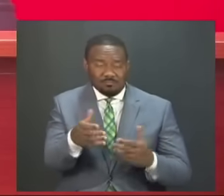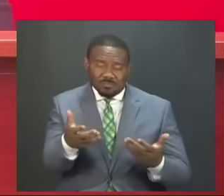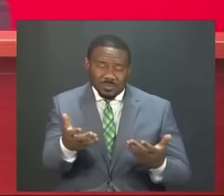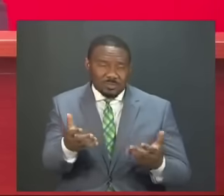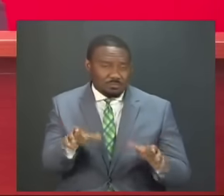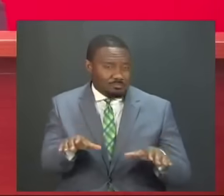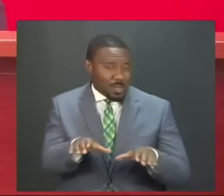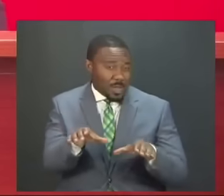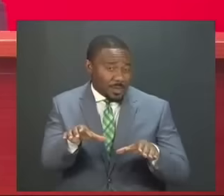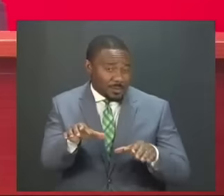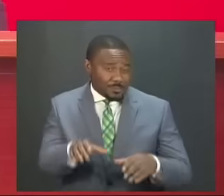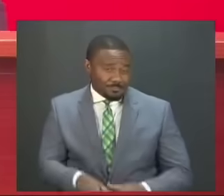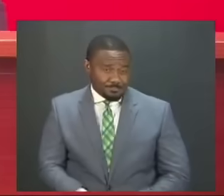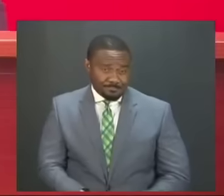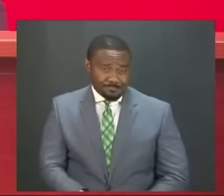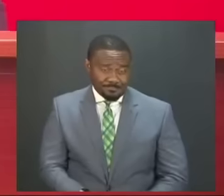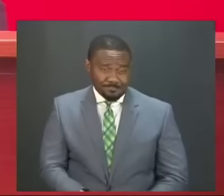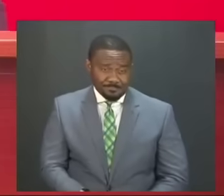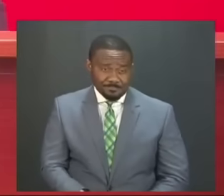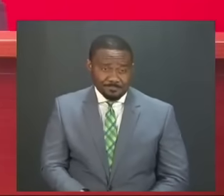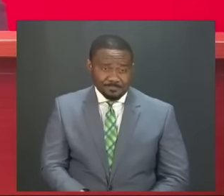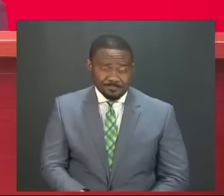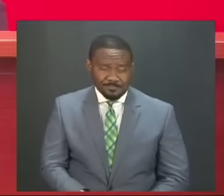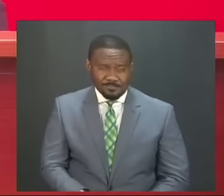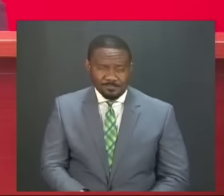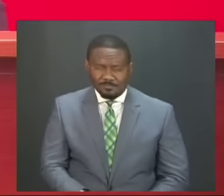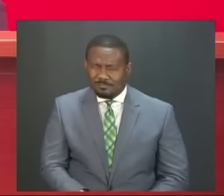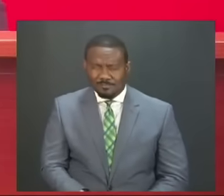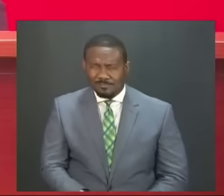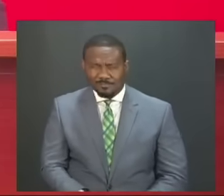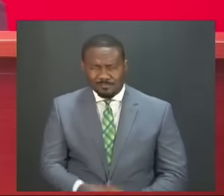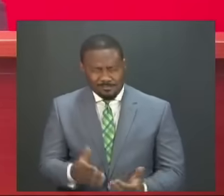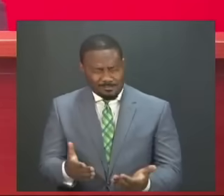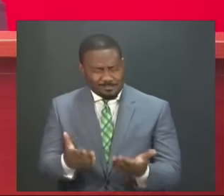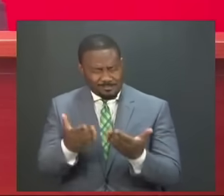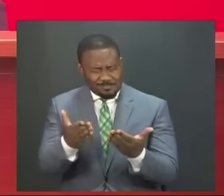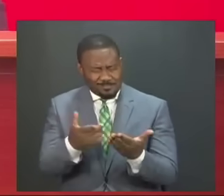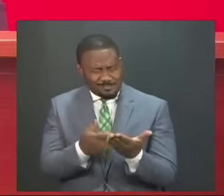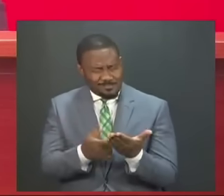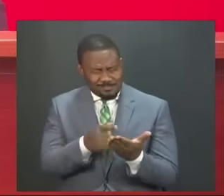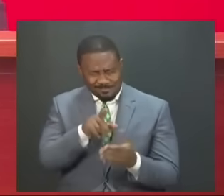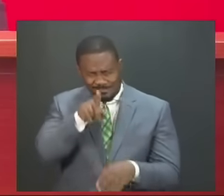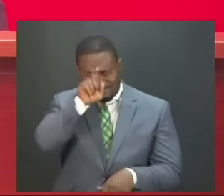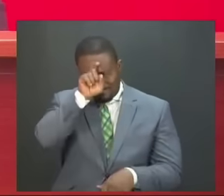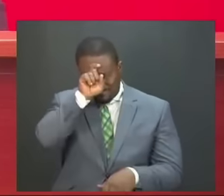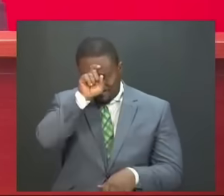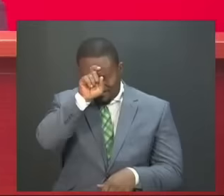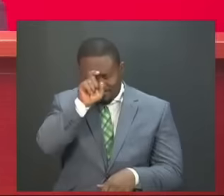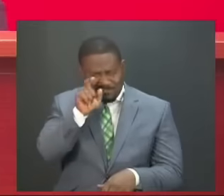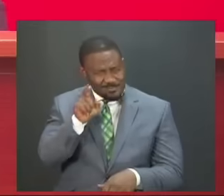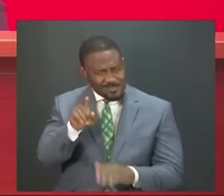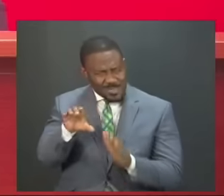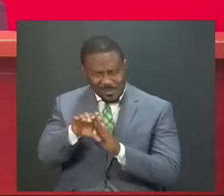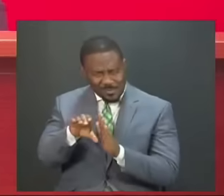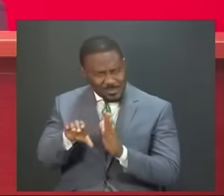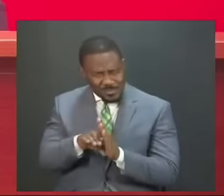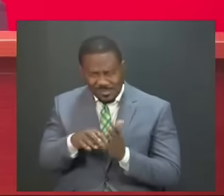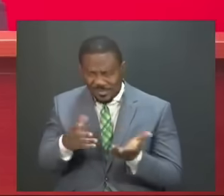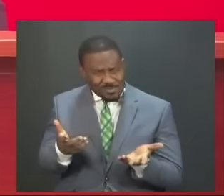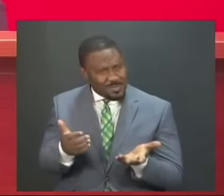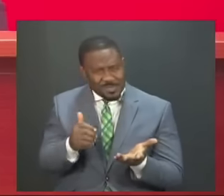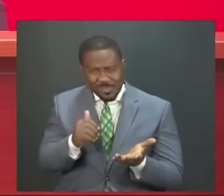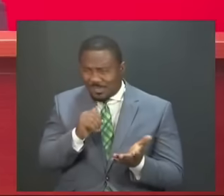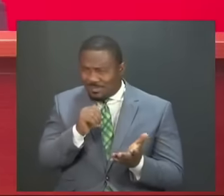I find this suggestion constitutionally and procedurally